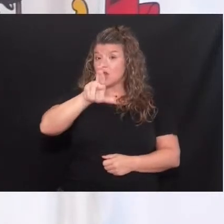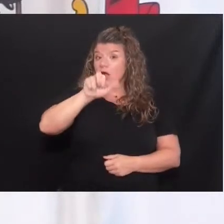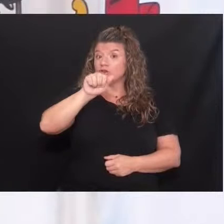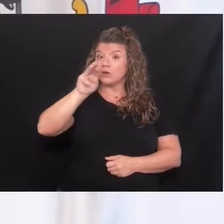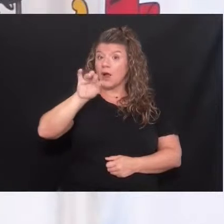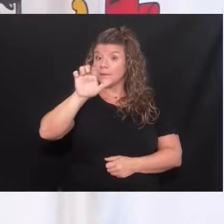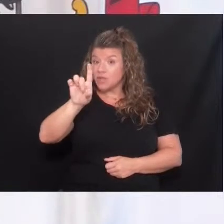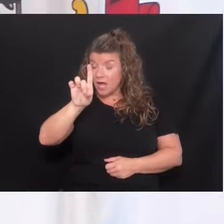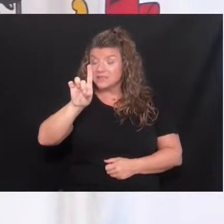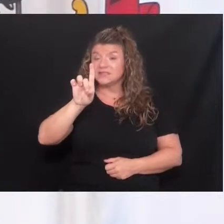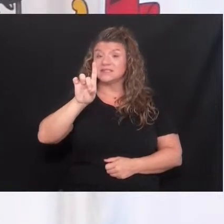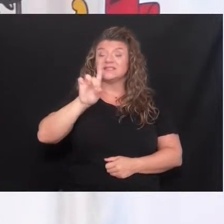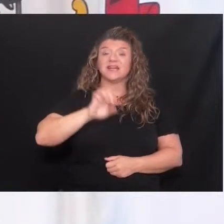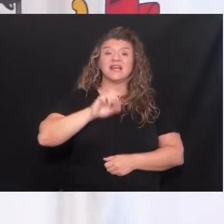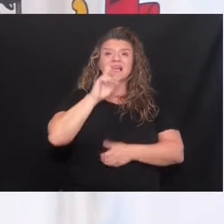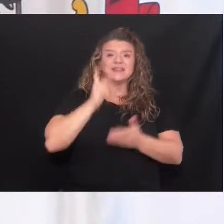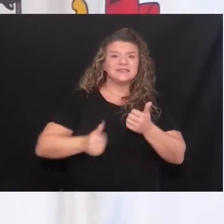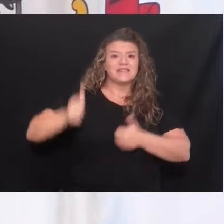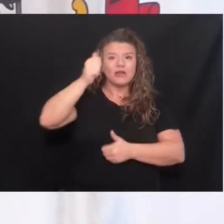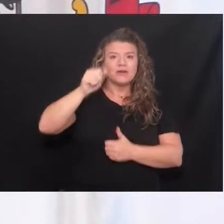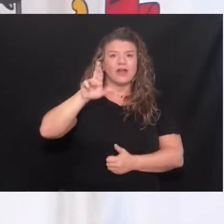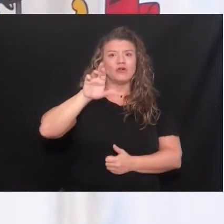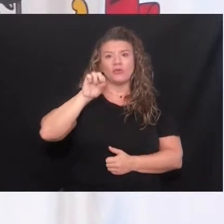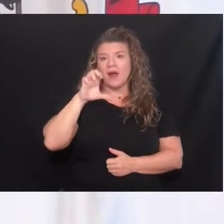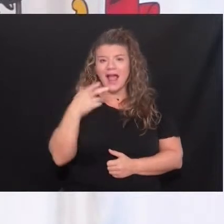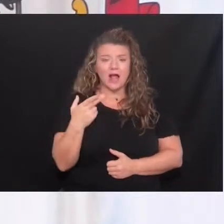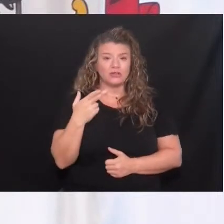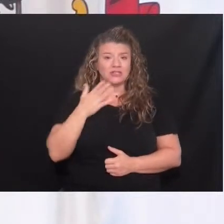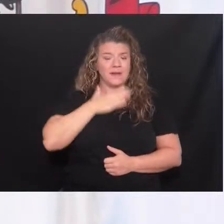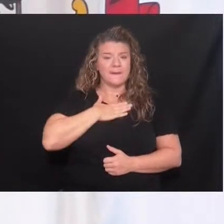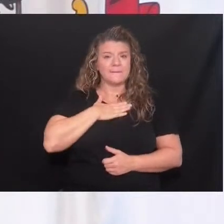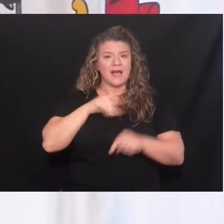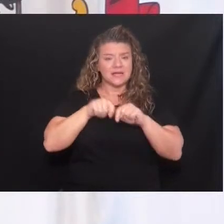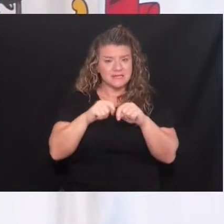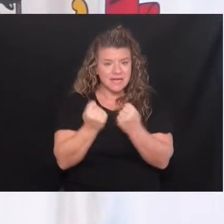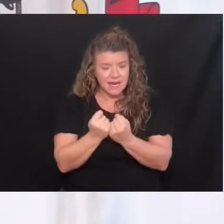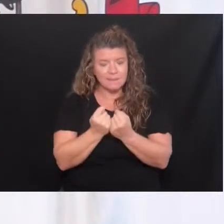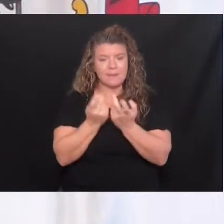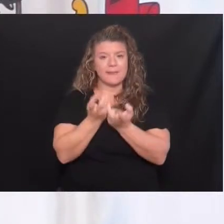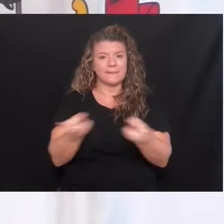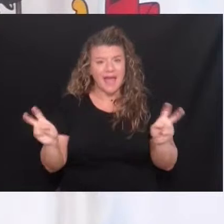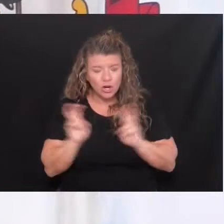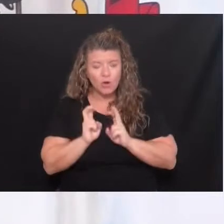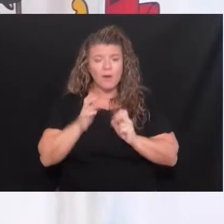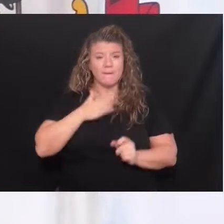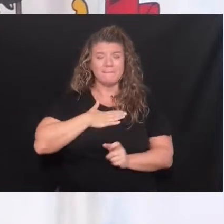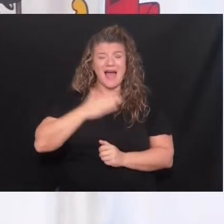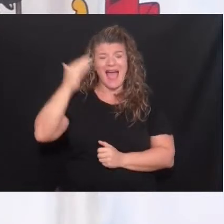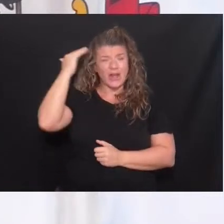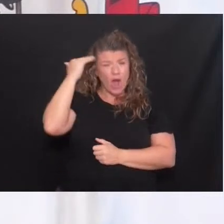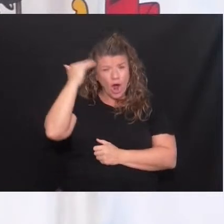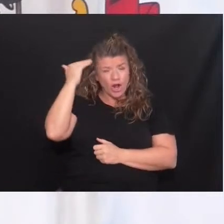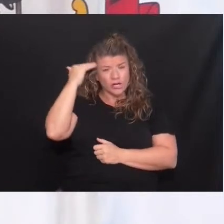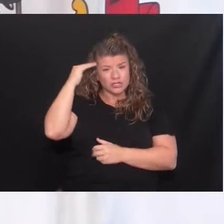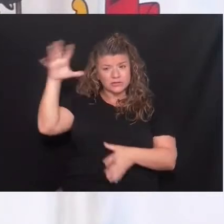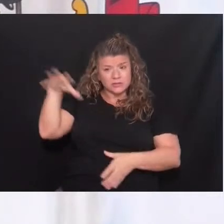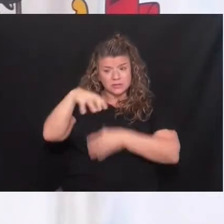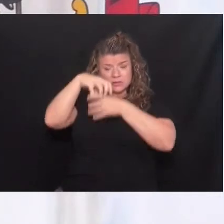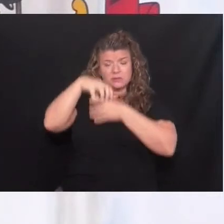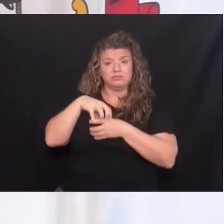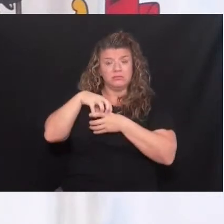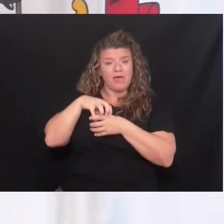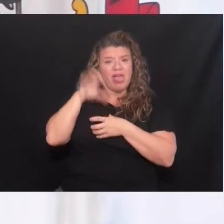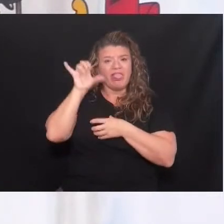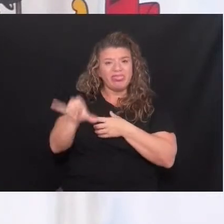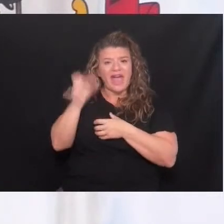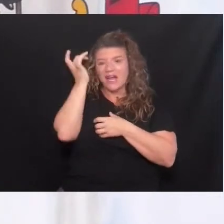Amjad, and Secretary Crouch, and all my folks, and all my knowledge. That's why we have us